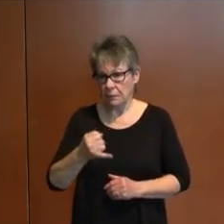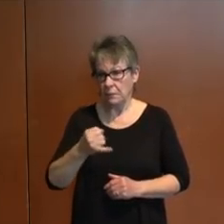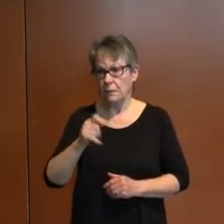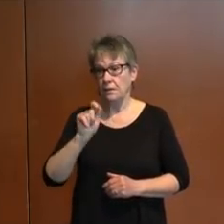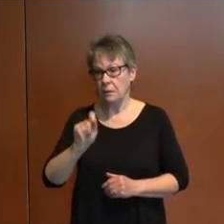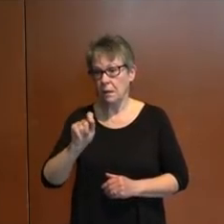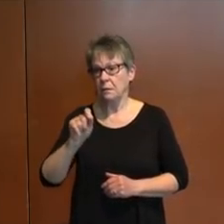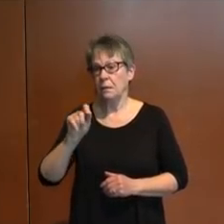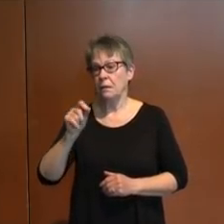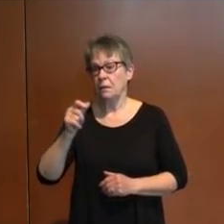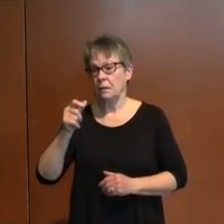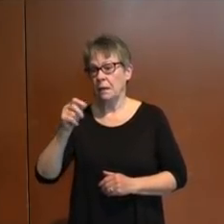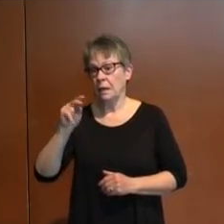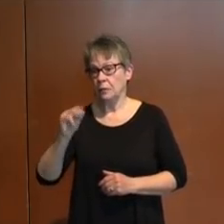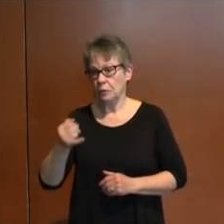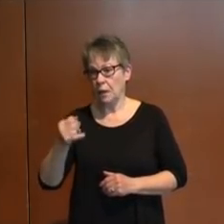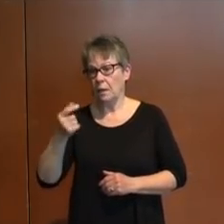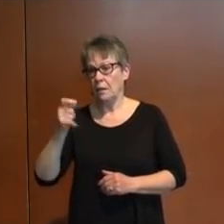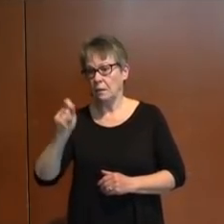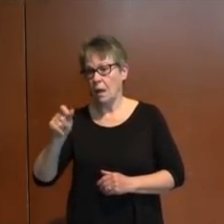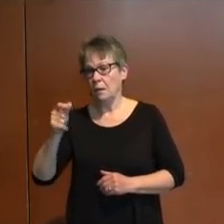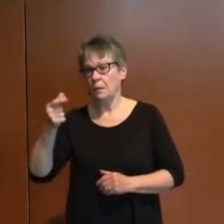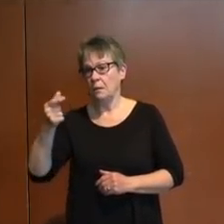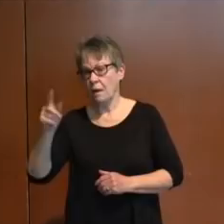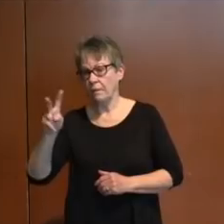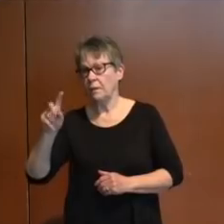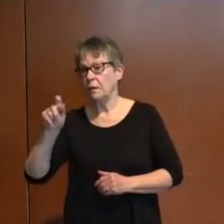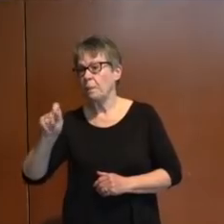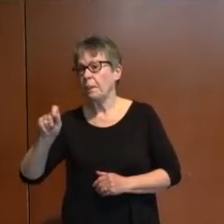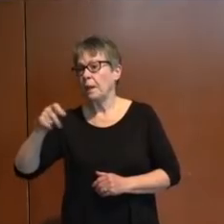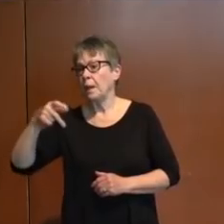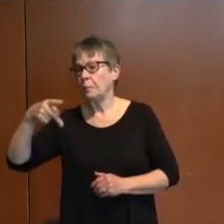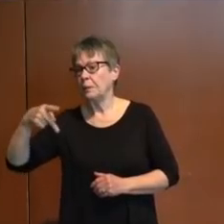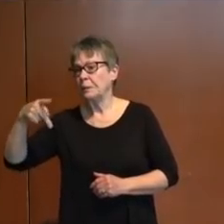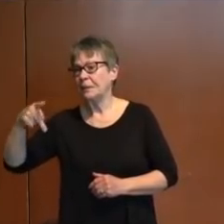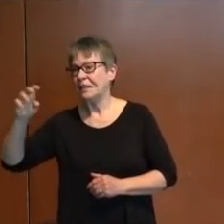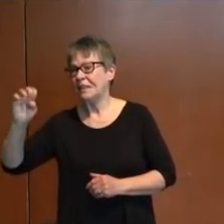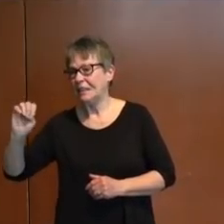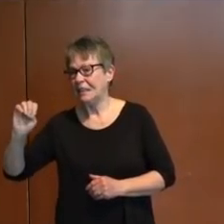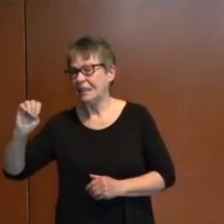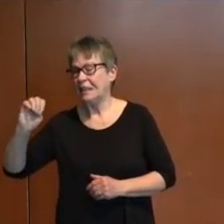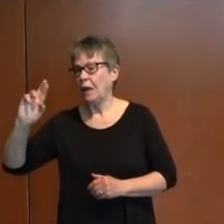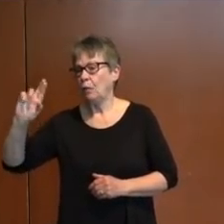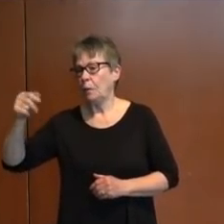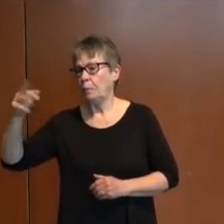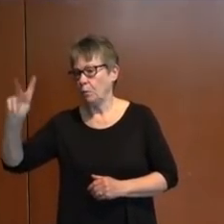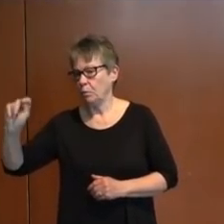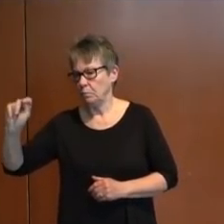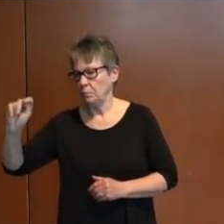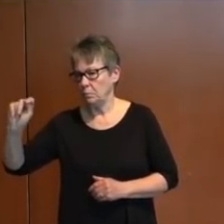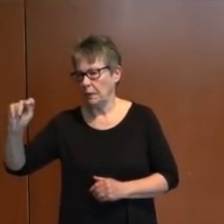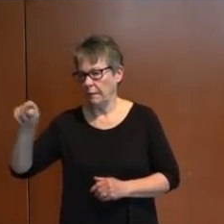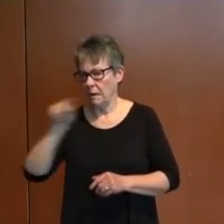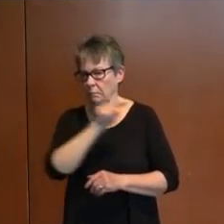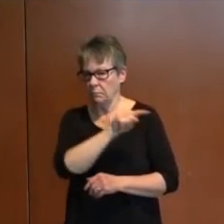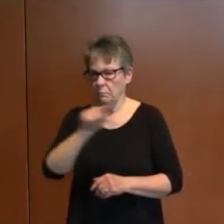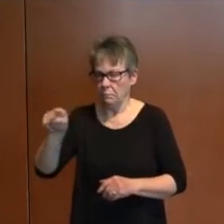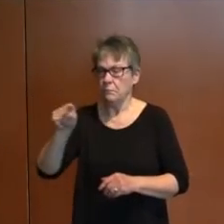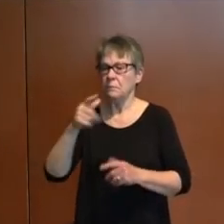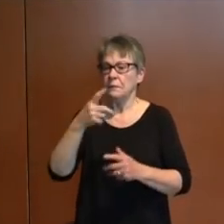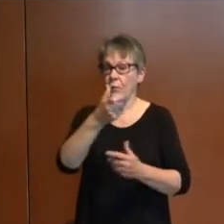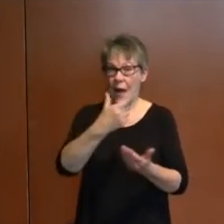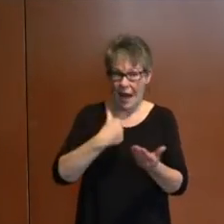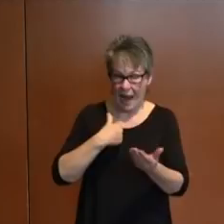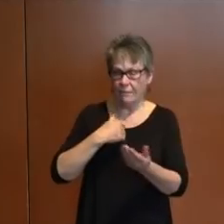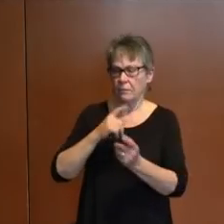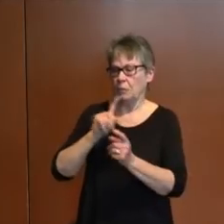covid19.nj.gov/PPE report. And I want to give Colonel Callahan a big shout out here. For anyone who has PPE they wish to